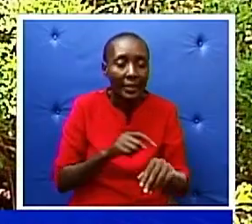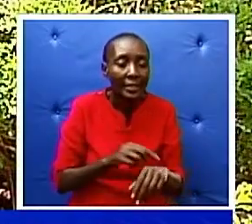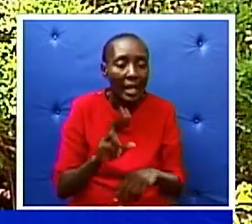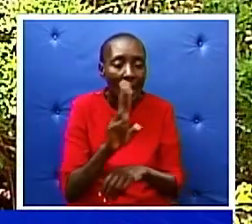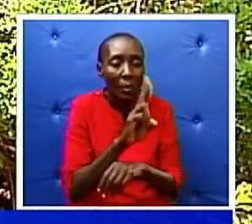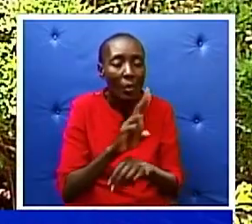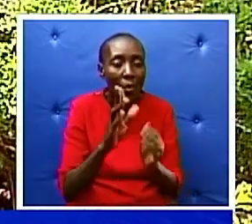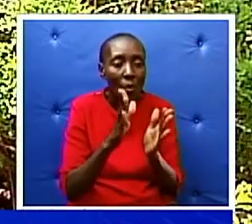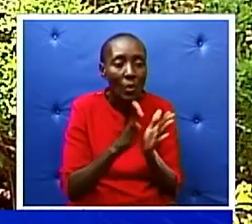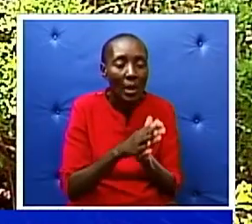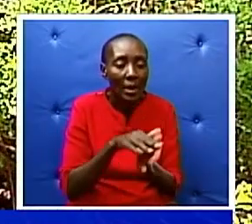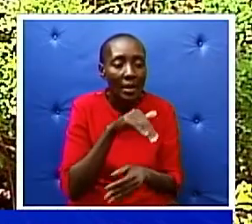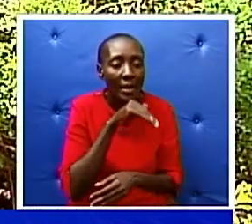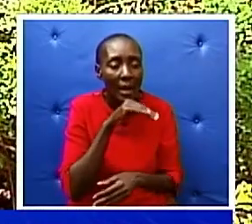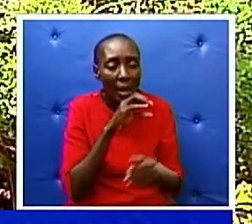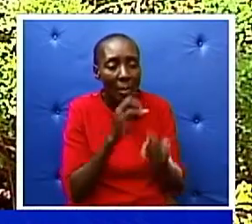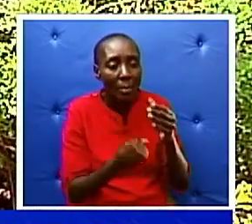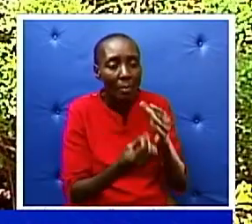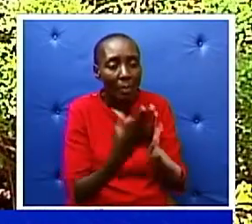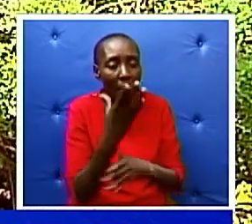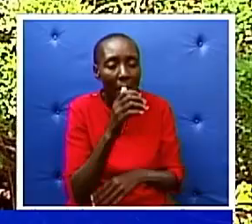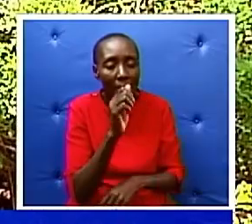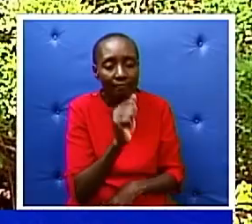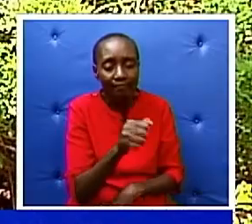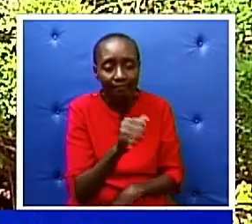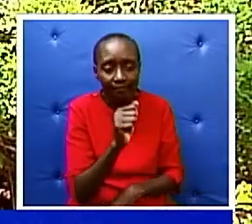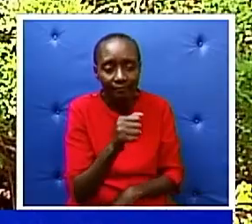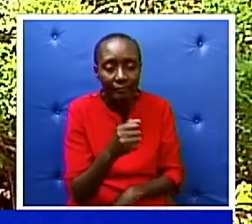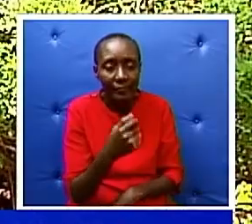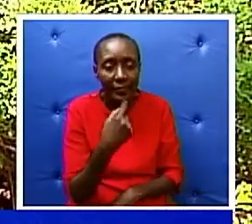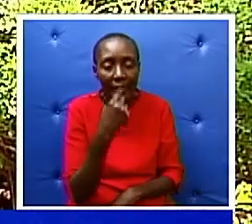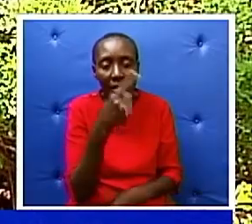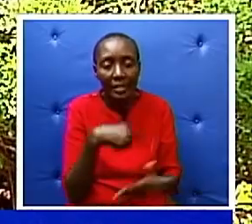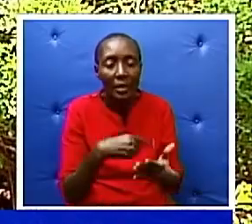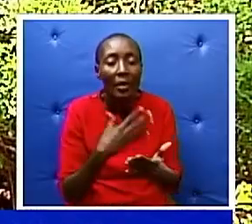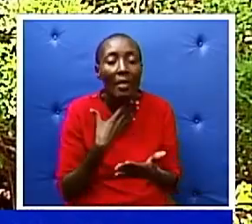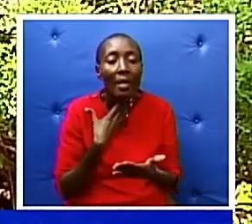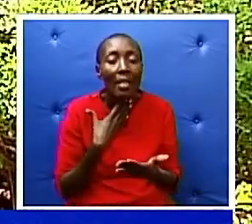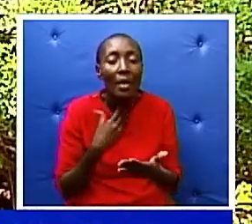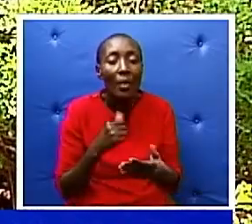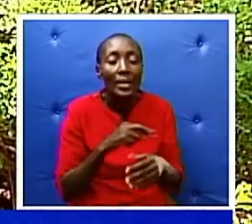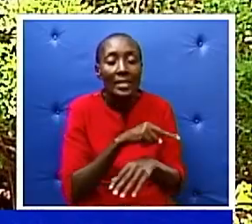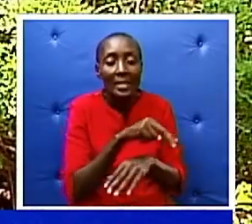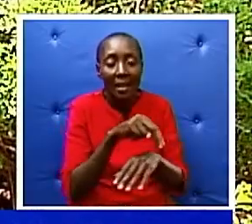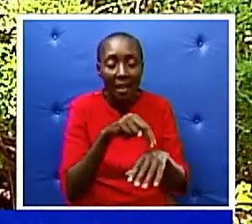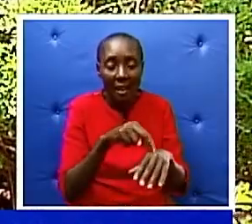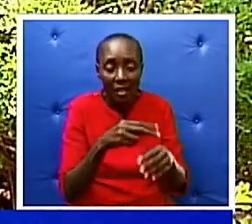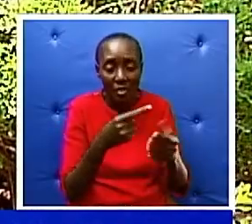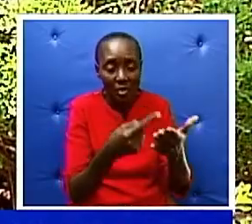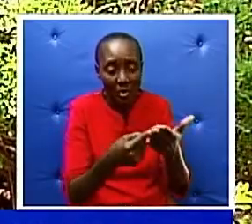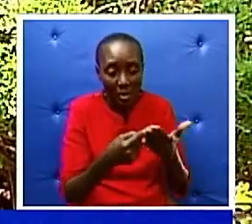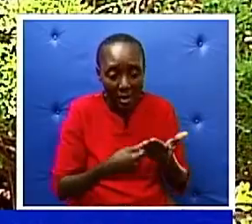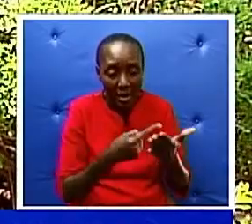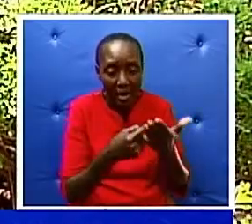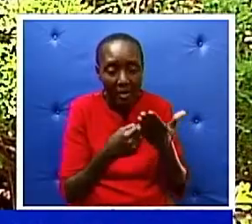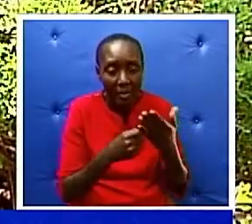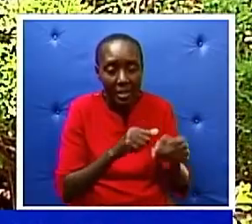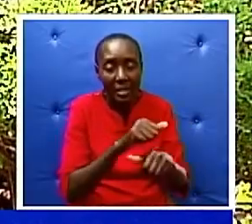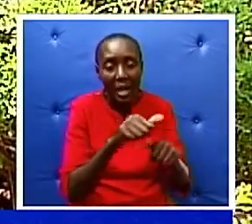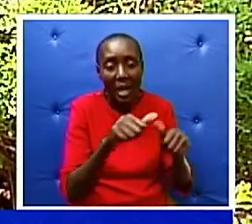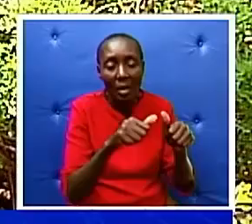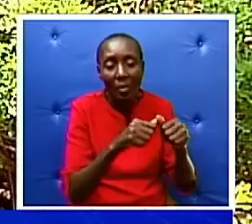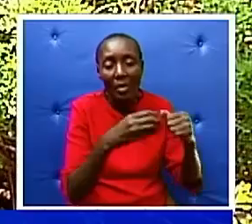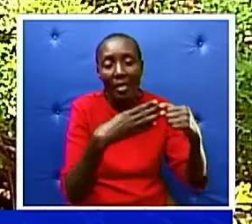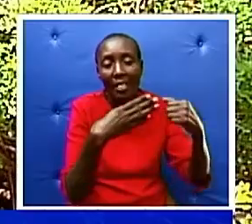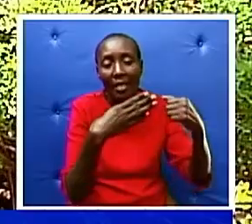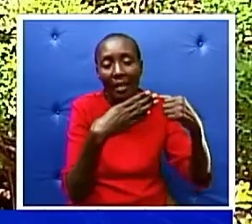the handshake, they stressed on one thing, that they wanted to bring a national conversation about the nine